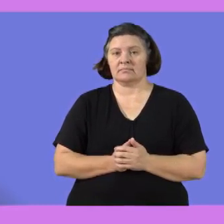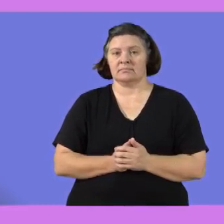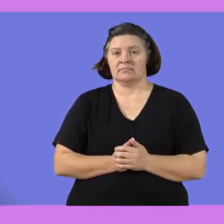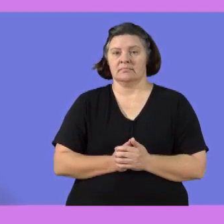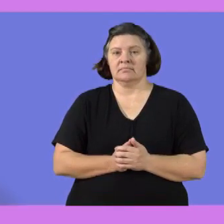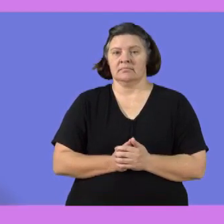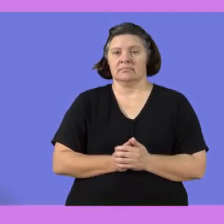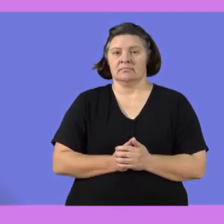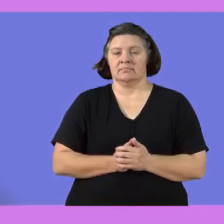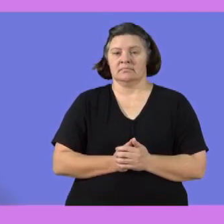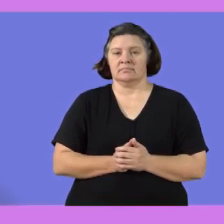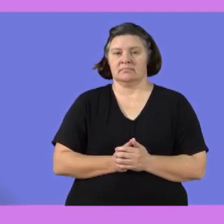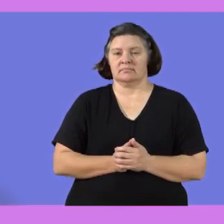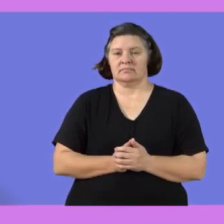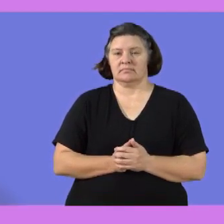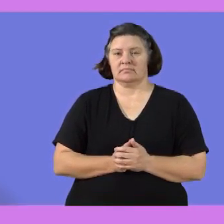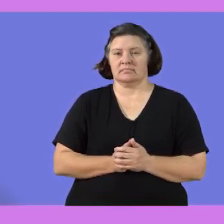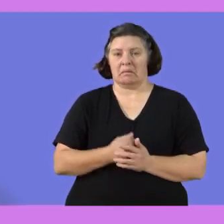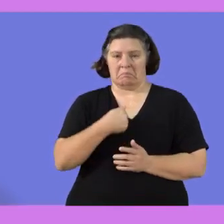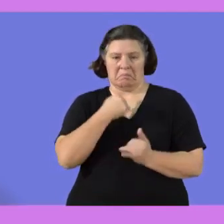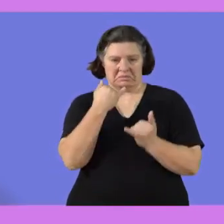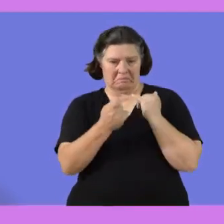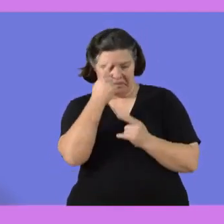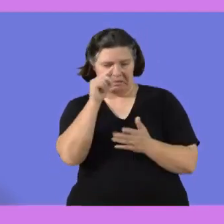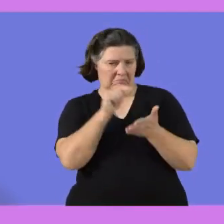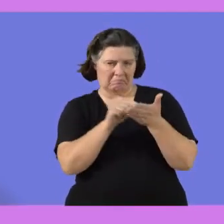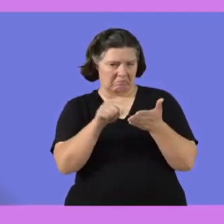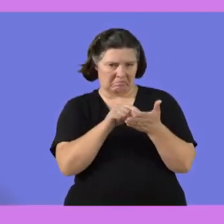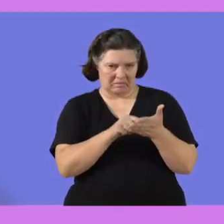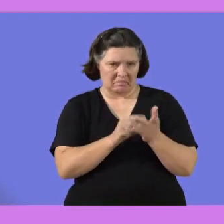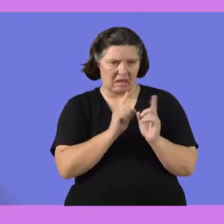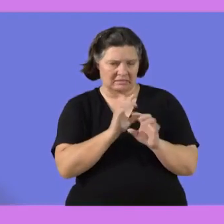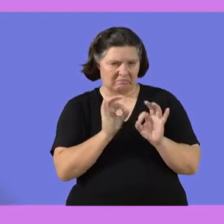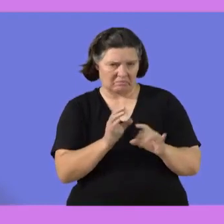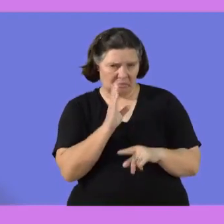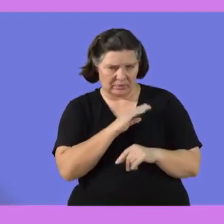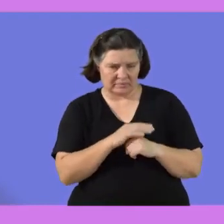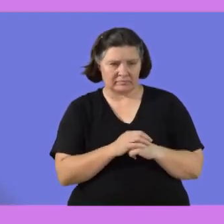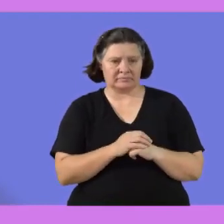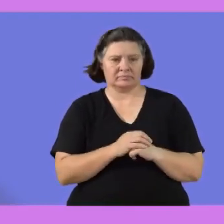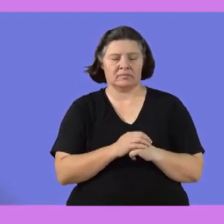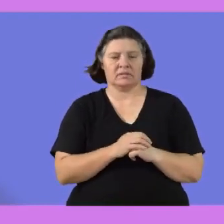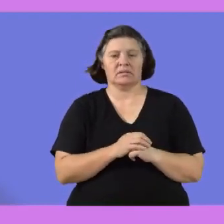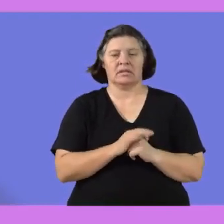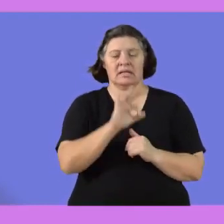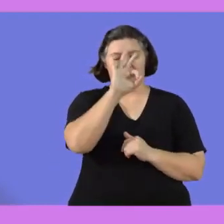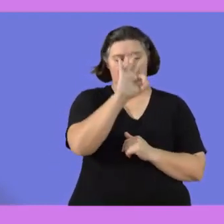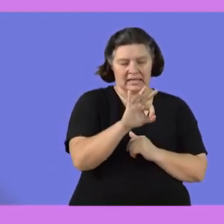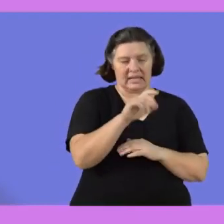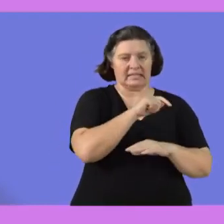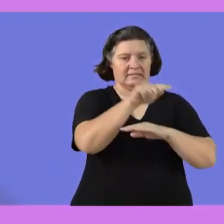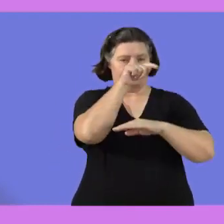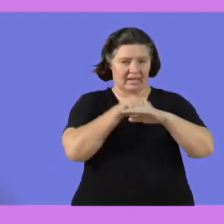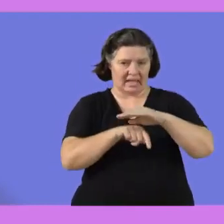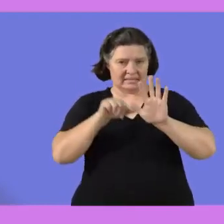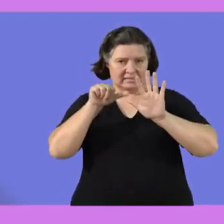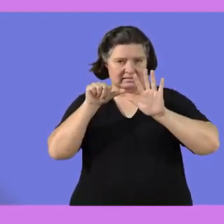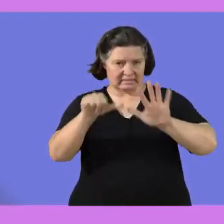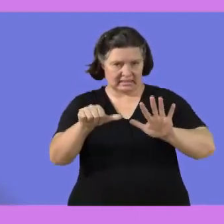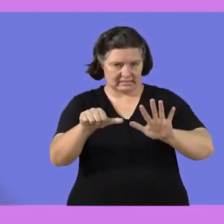get, let me press again. I think I made a mistake because I don't get the answer.